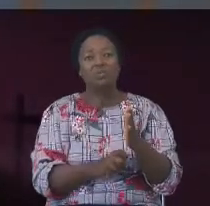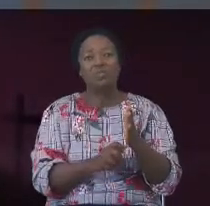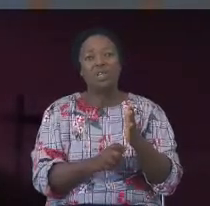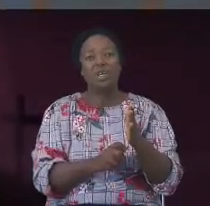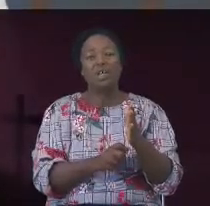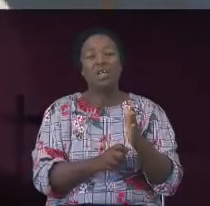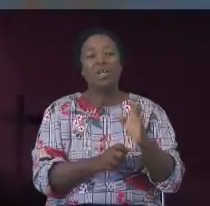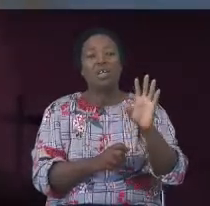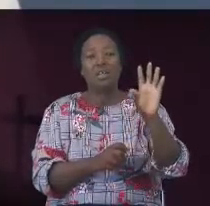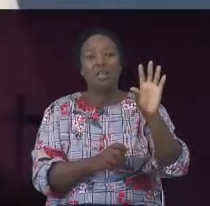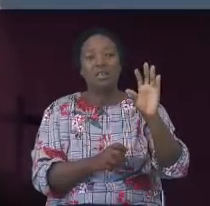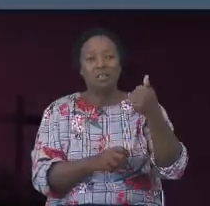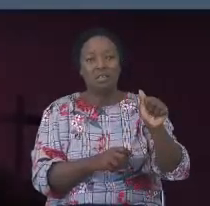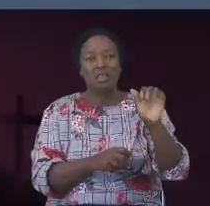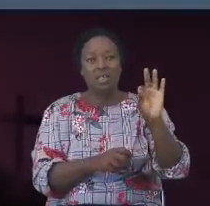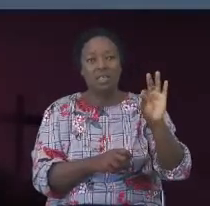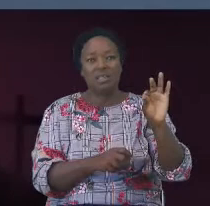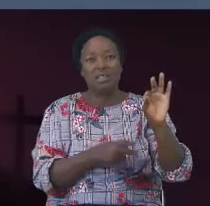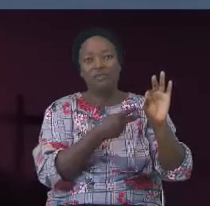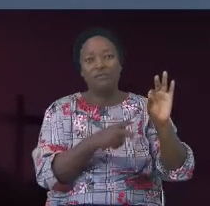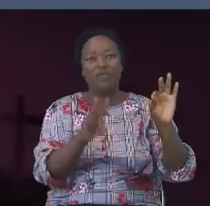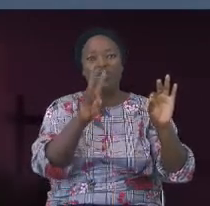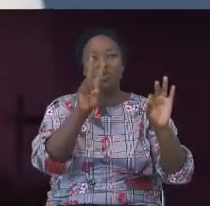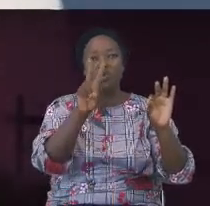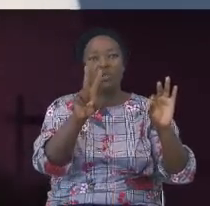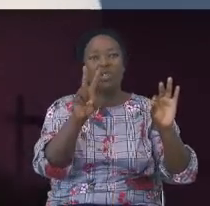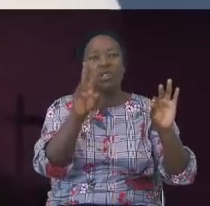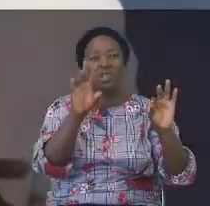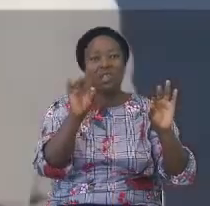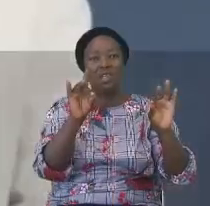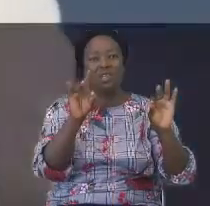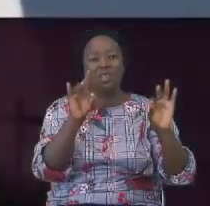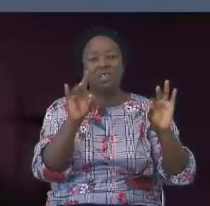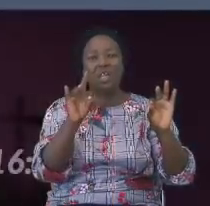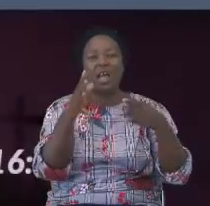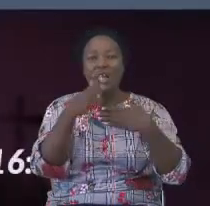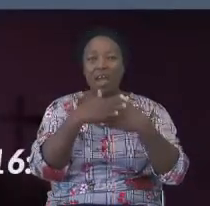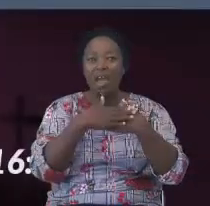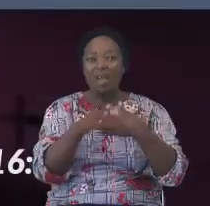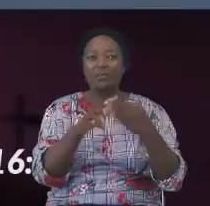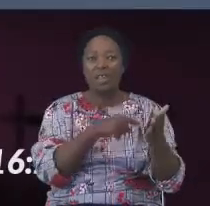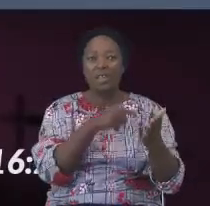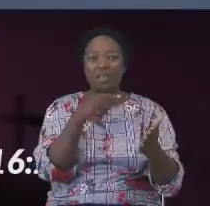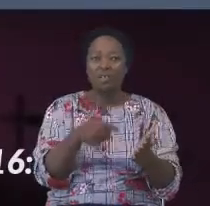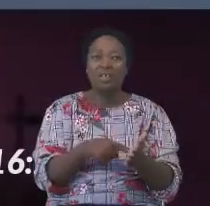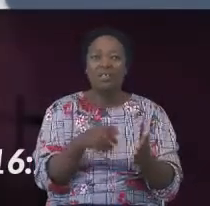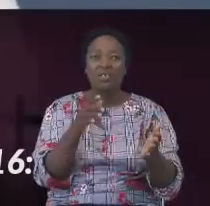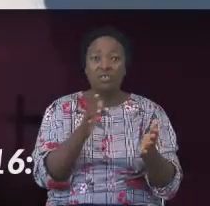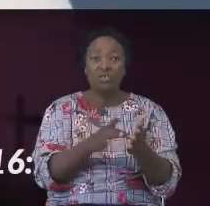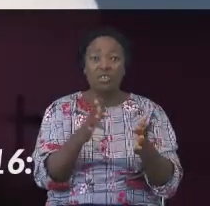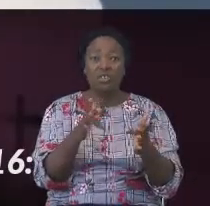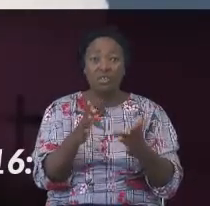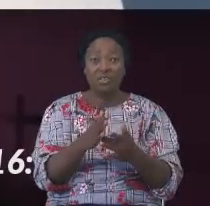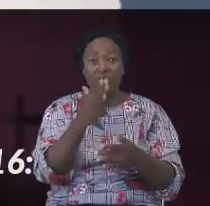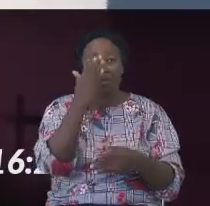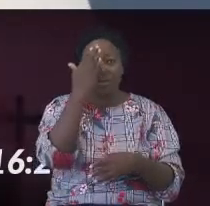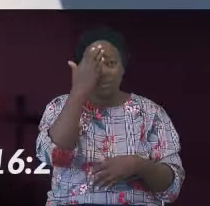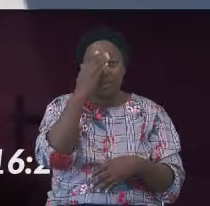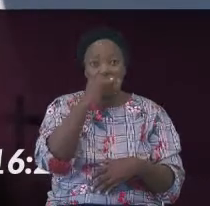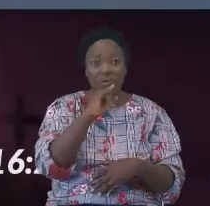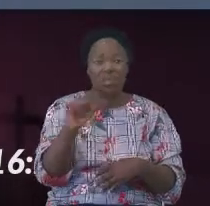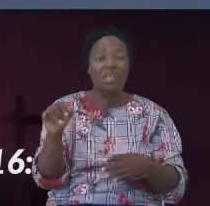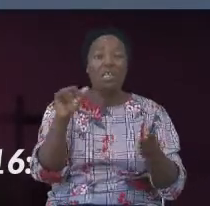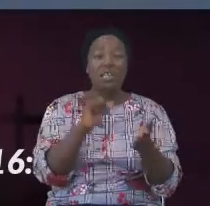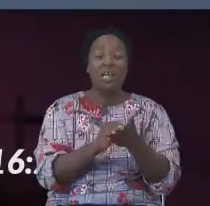satisfaction. Let's come to John chapter 19. And I'm coming to verse 28.